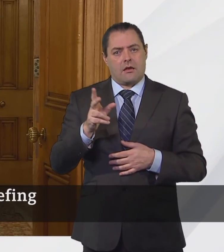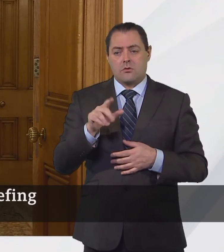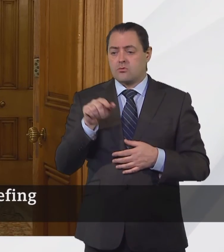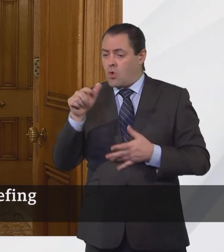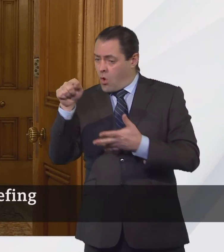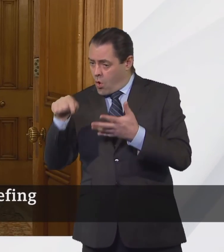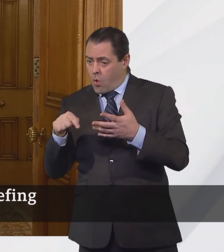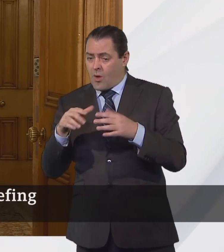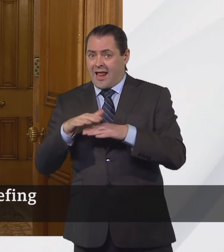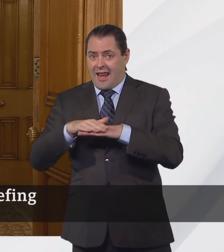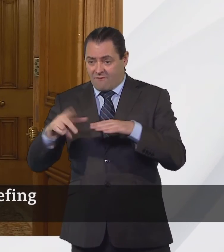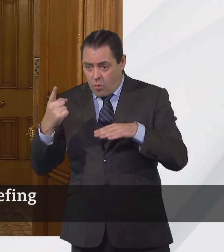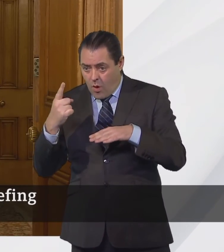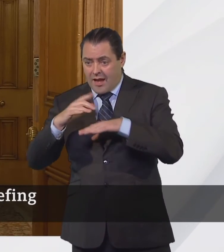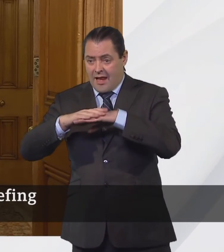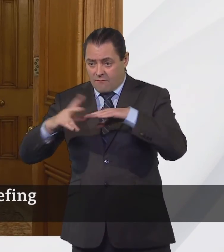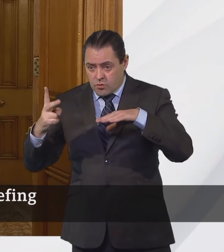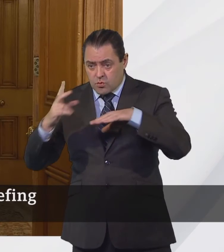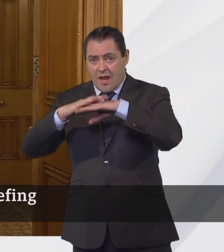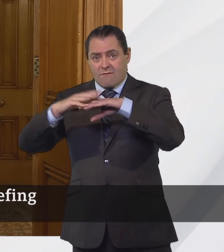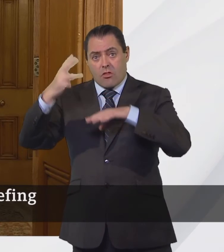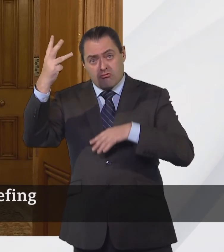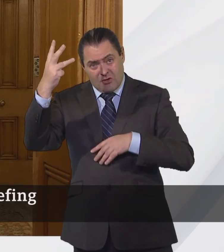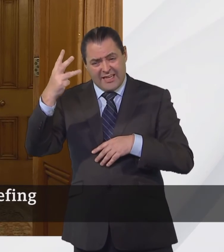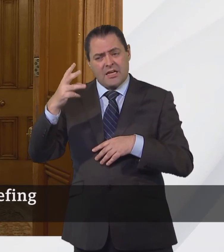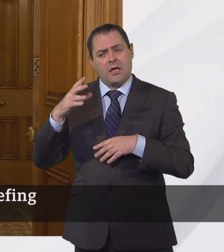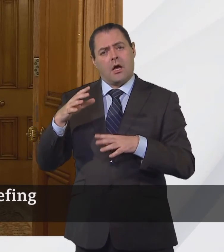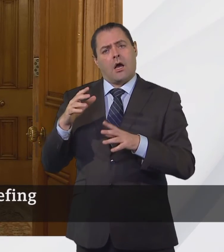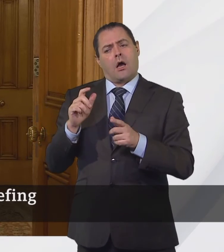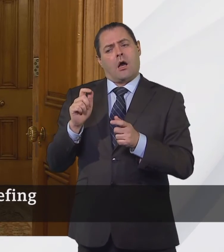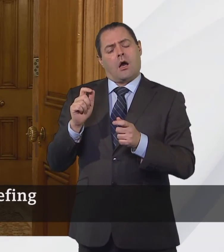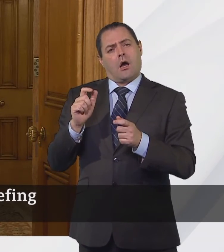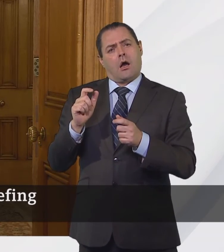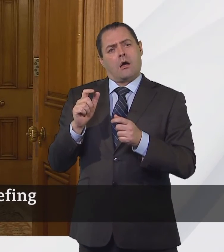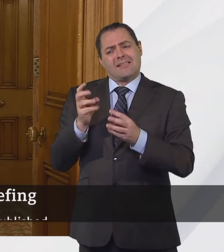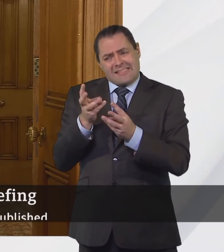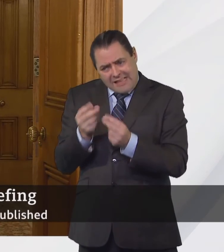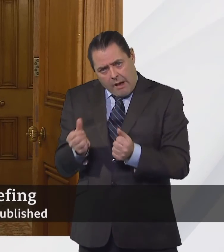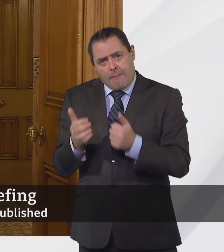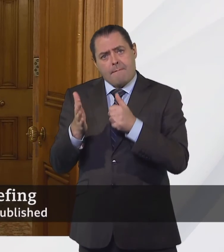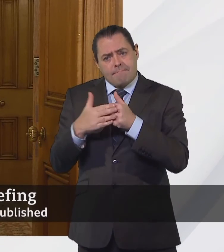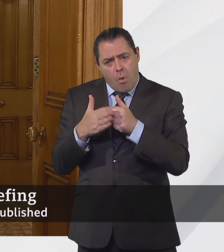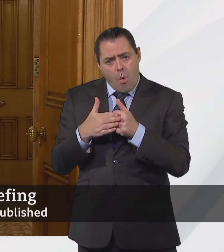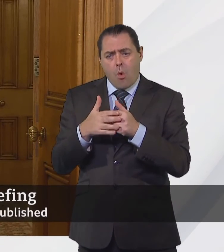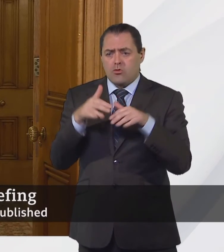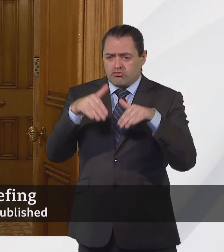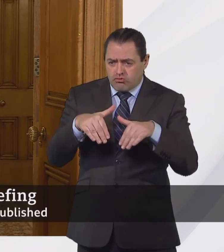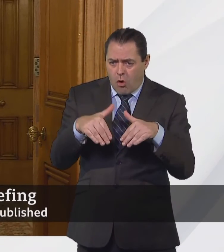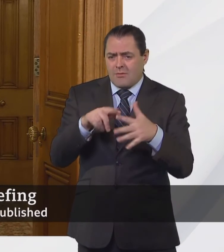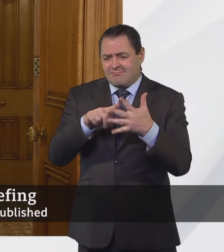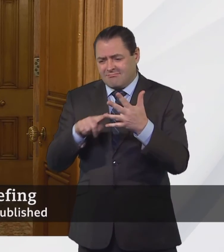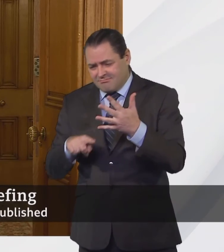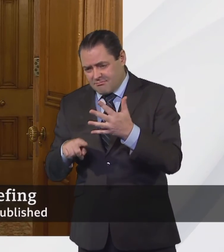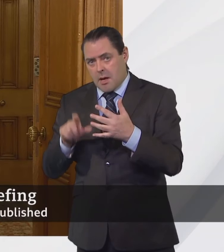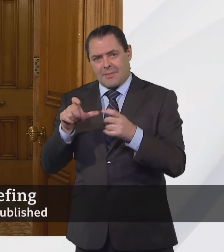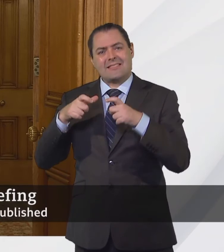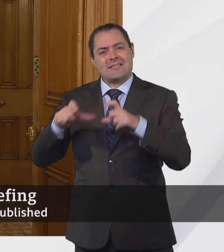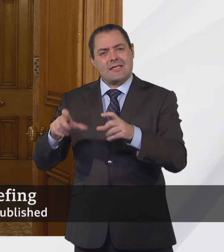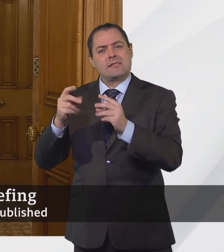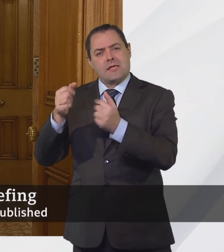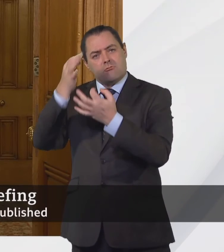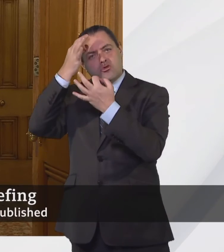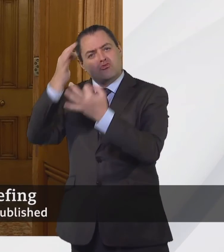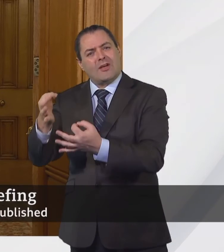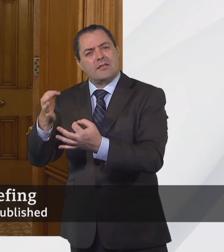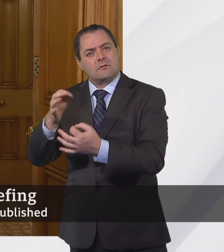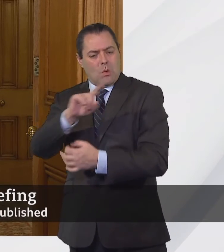relaxation across all tiers, but we're not abandoning the fight yet, of course not, because we still, as I say,